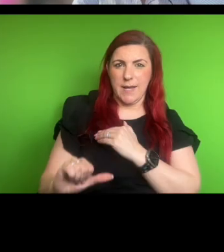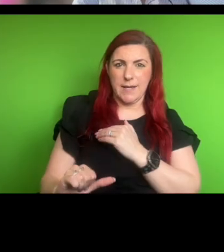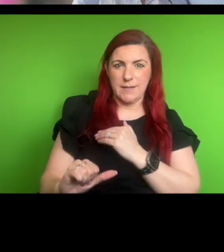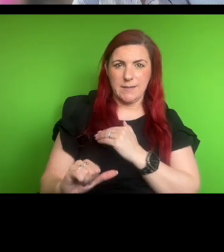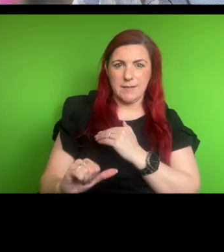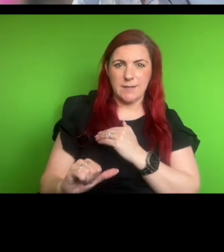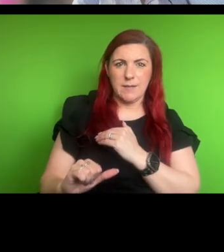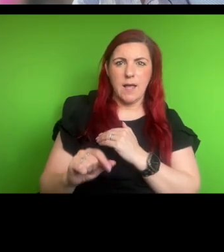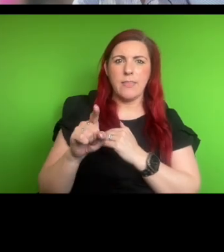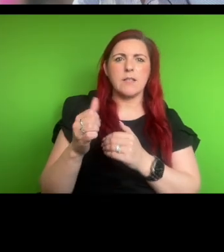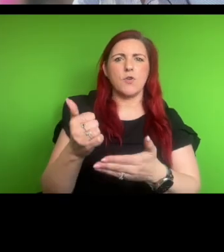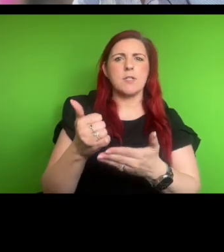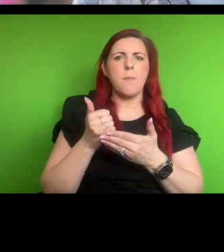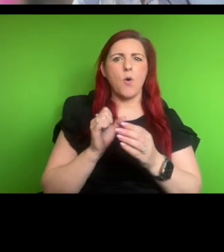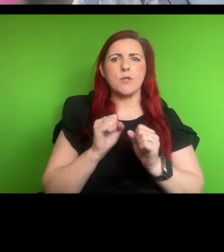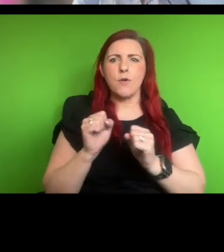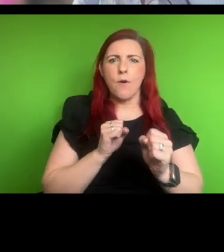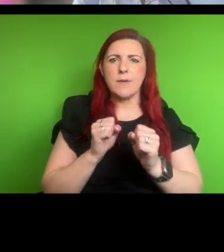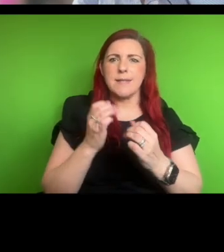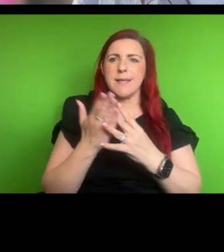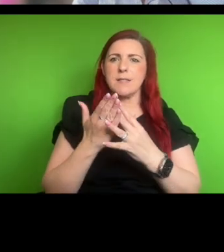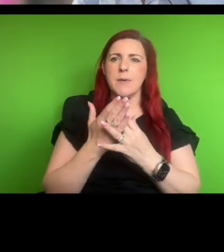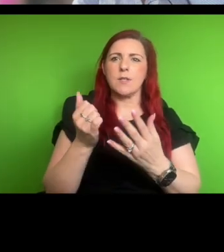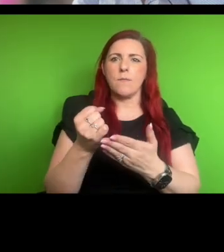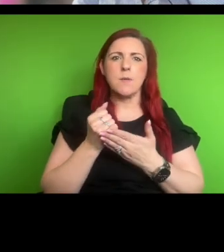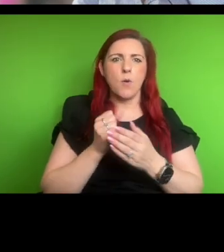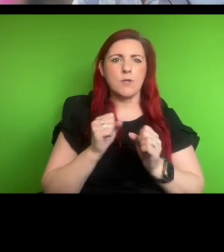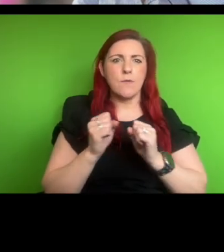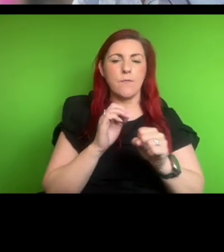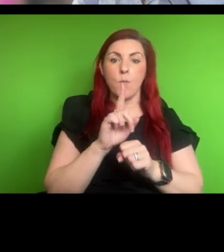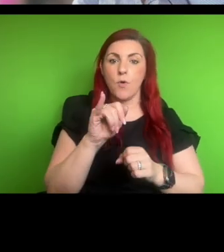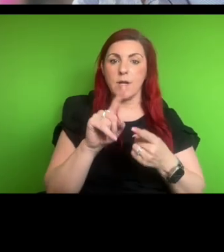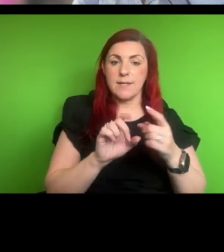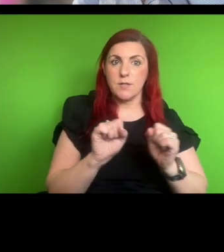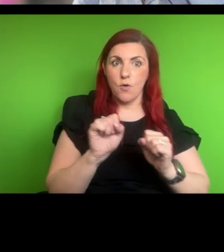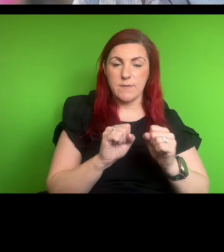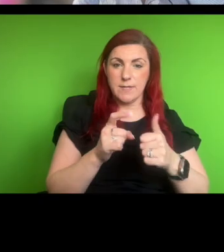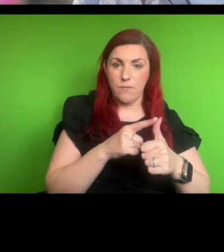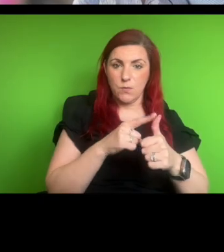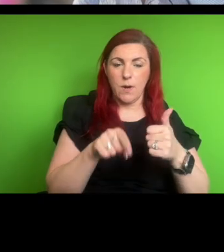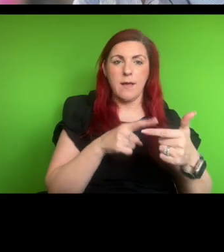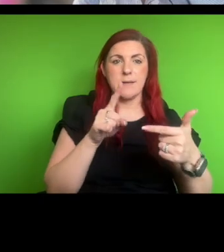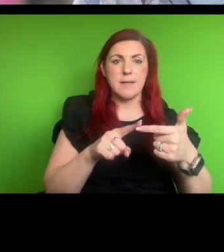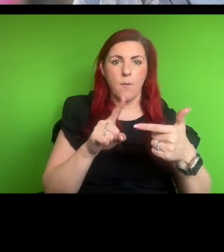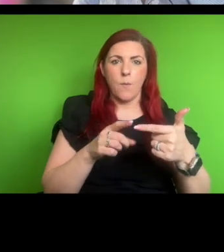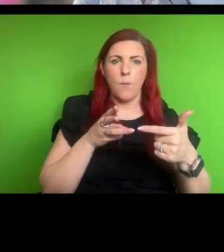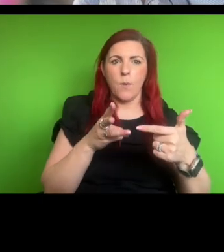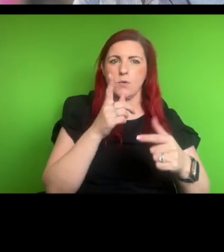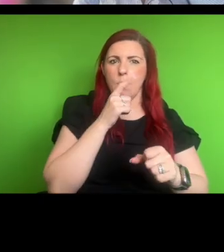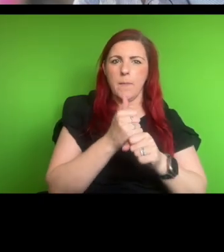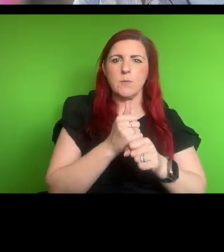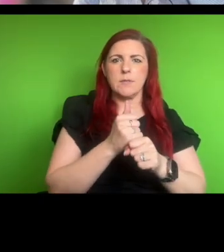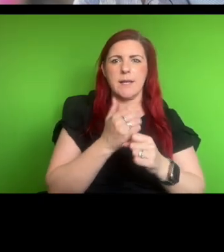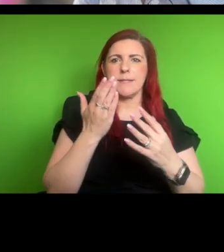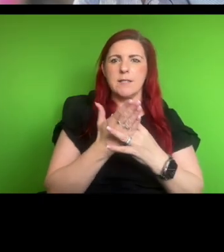accessibility of support services for products and services. And we're also going to look at accessibility of non-digital information